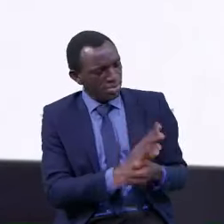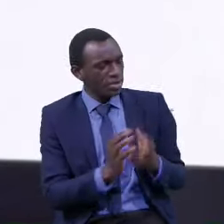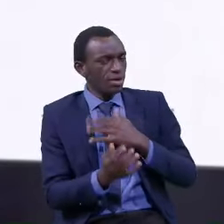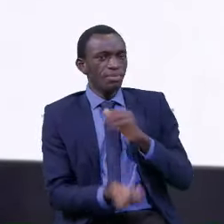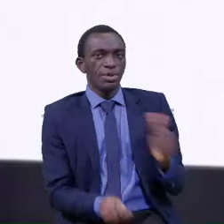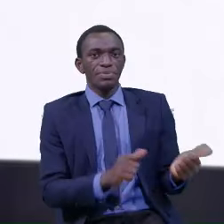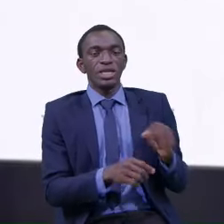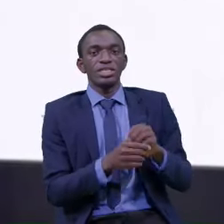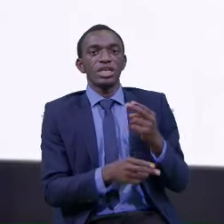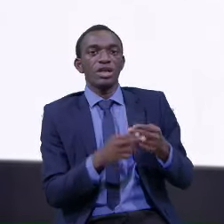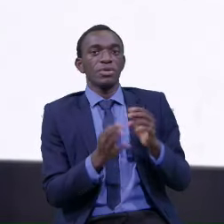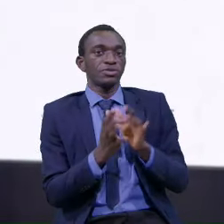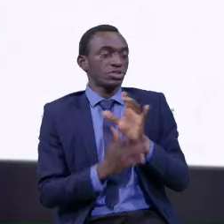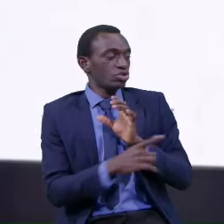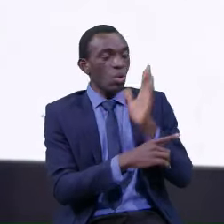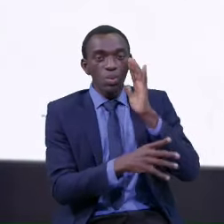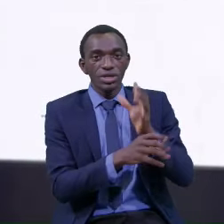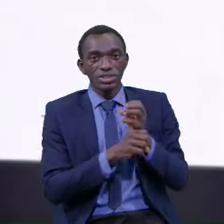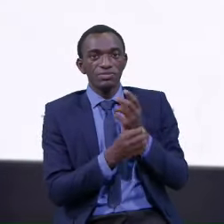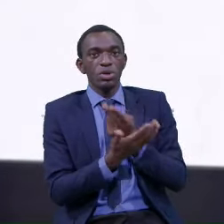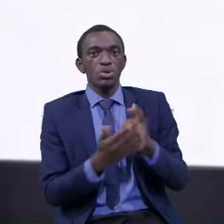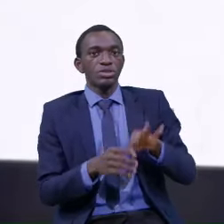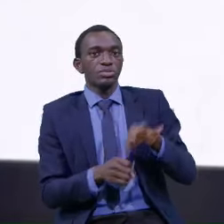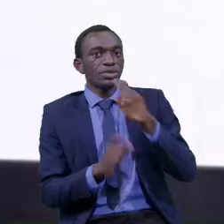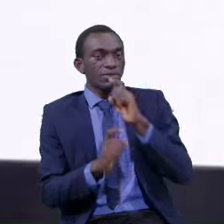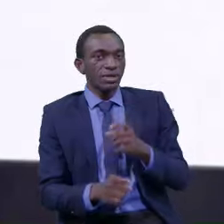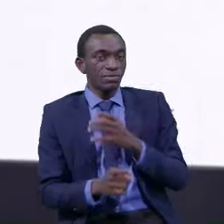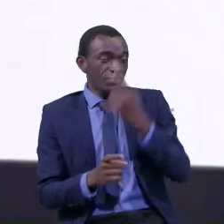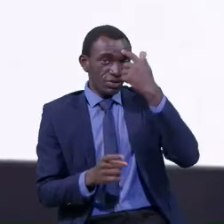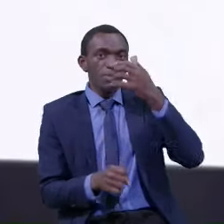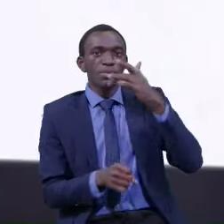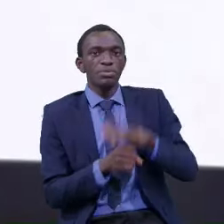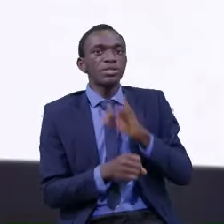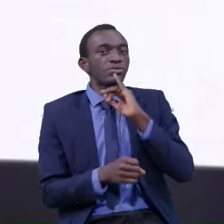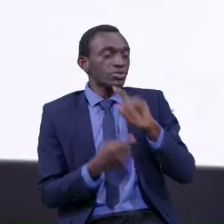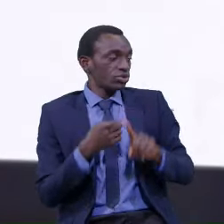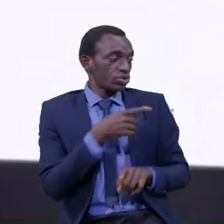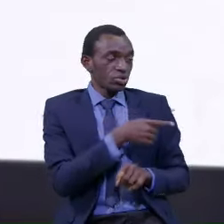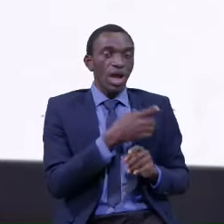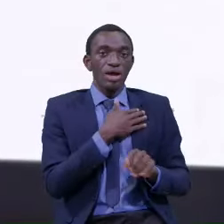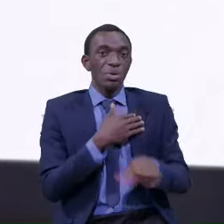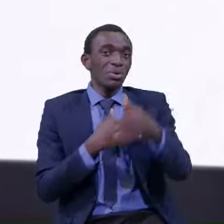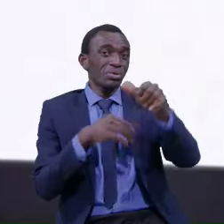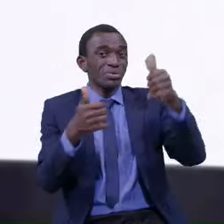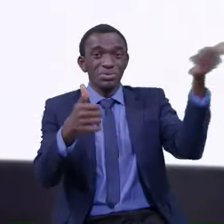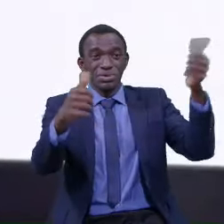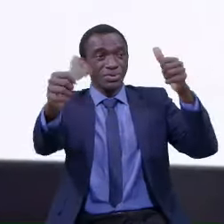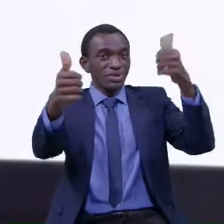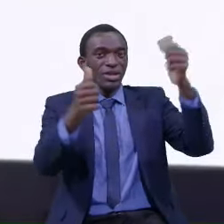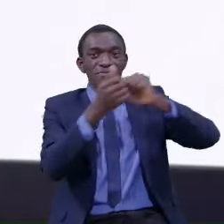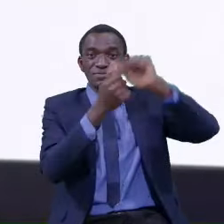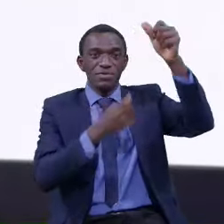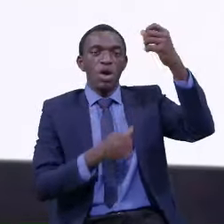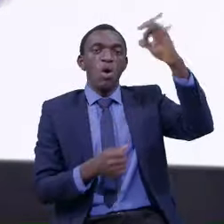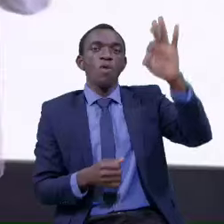Holy Ghost. For the promises unto you, even those who are far off, him as many as the Lord our God shall come, and